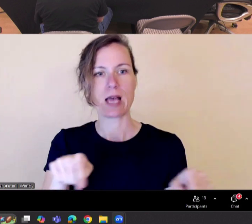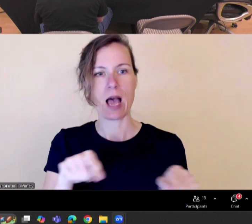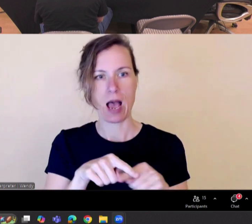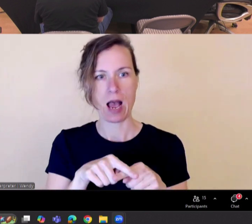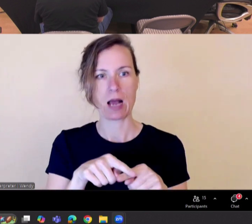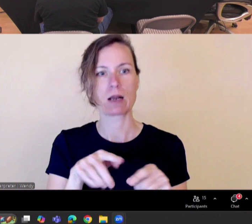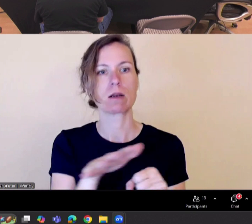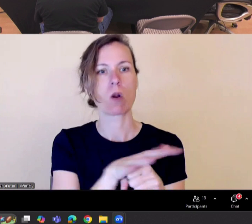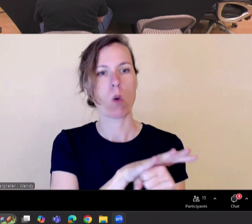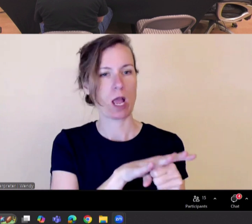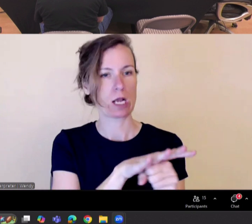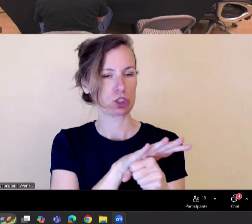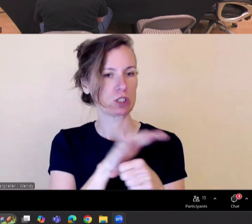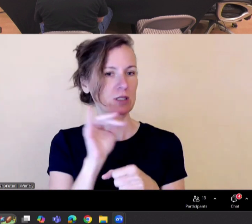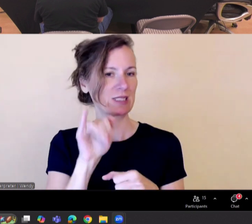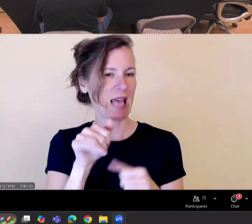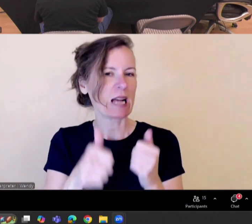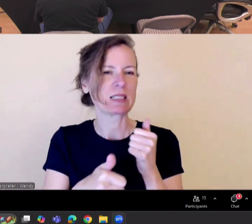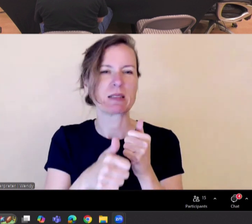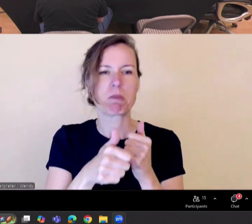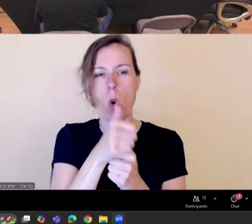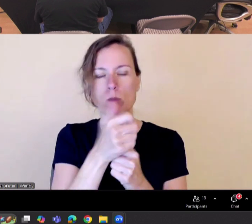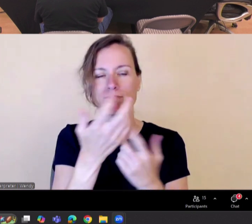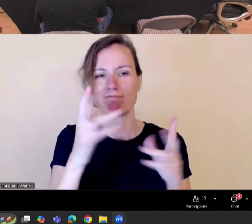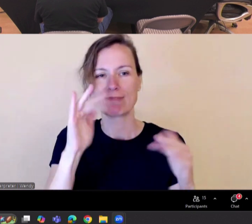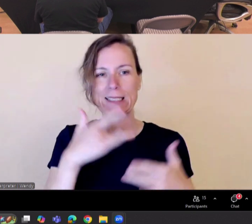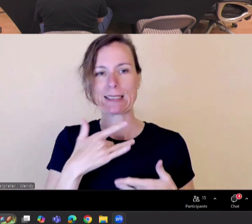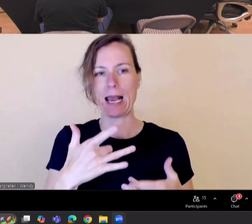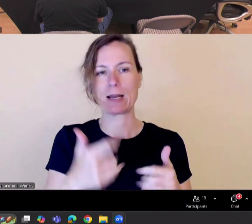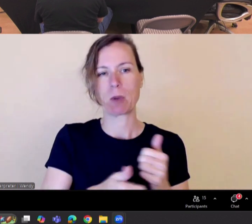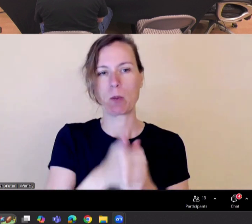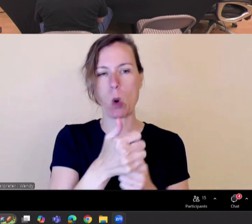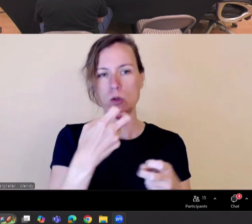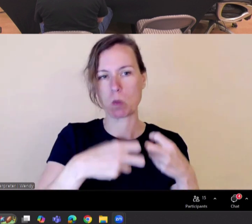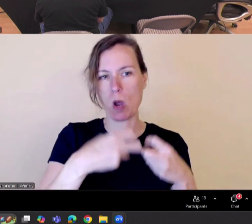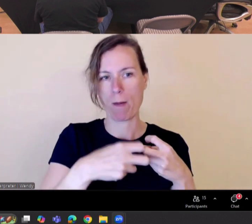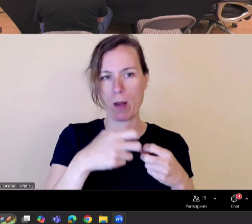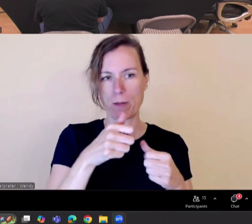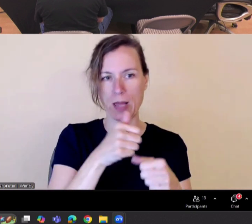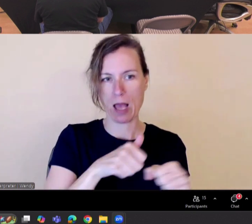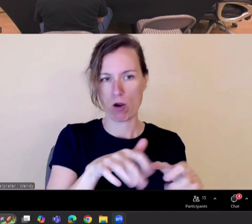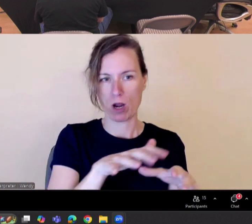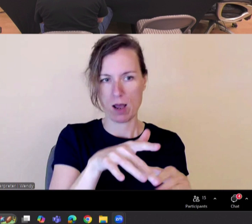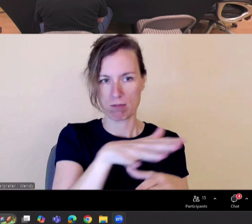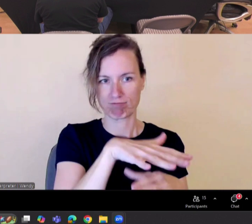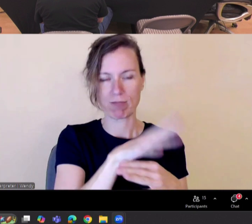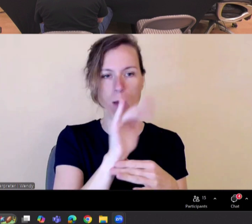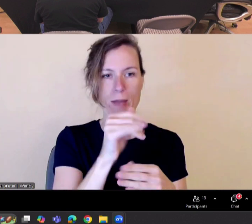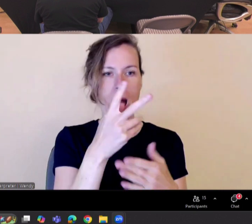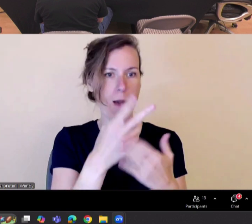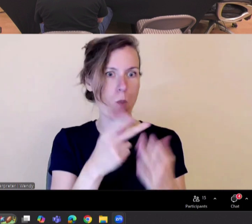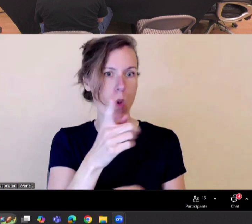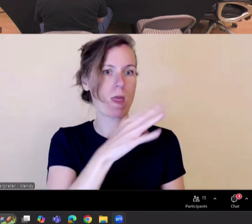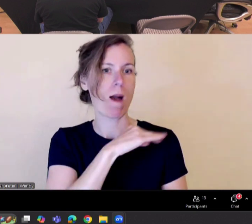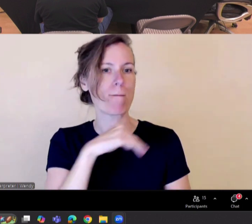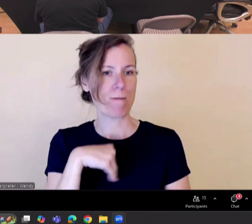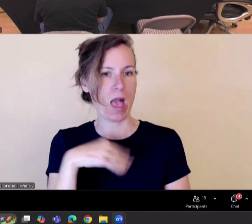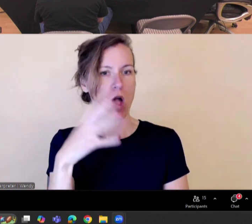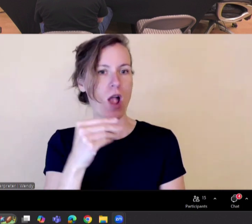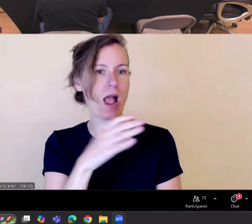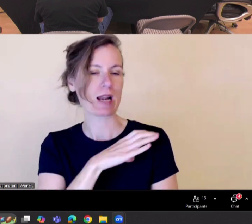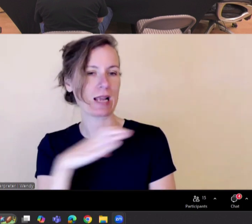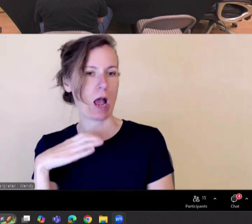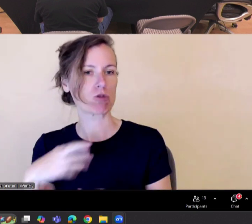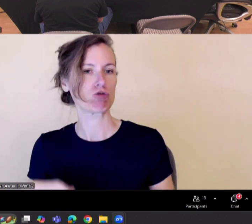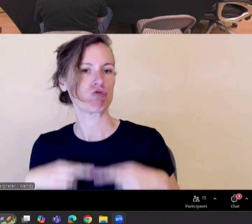most problematic or have been identified as the most problematic by both mayor, council, as well as with resident input.